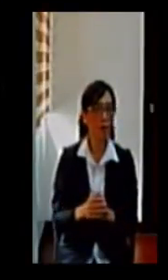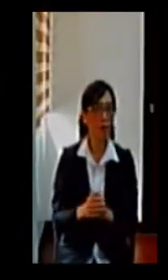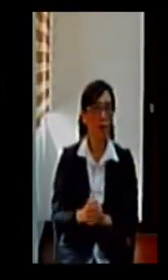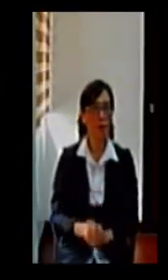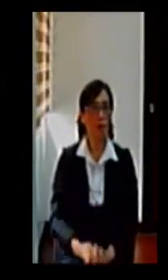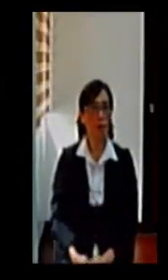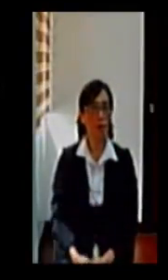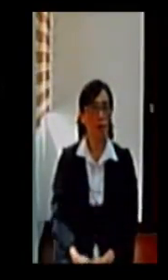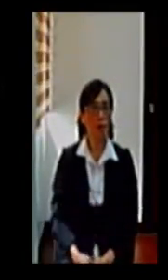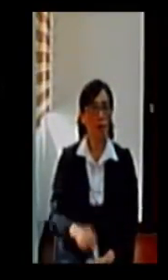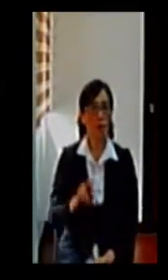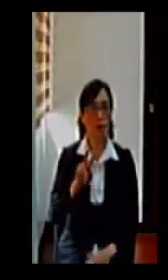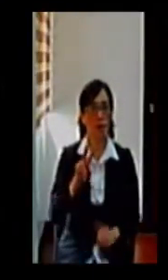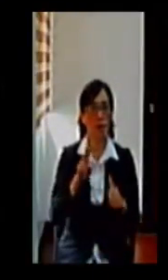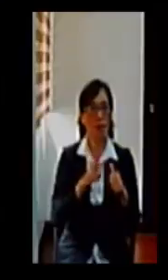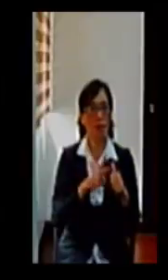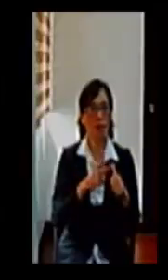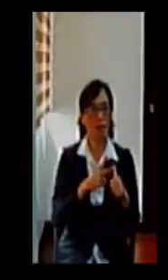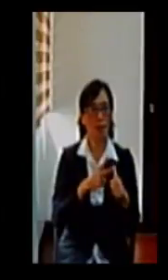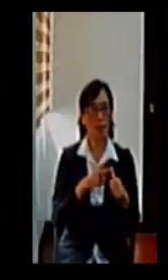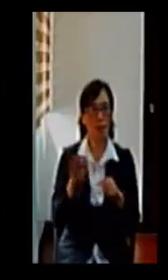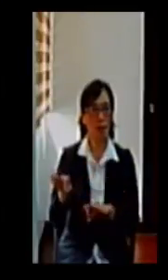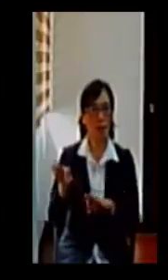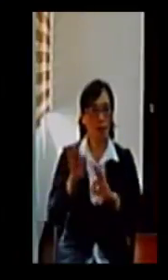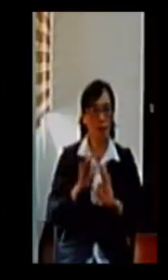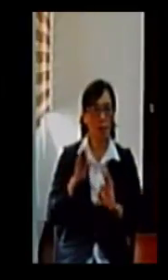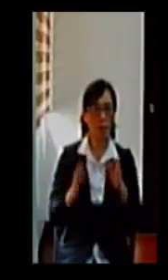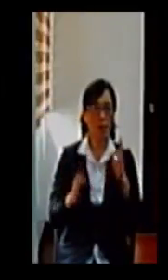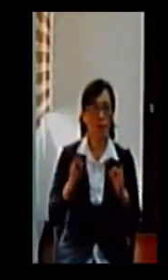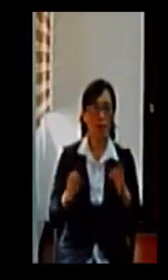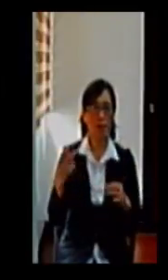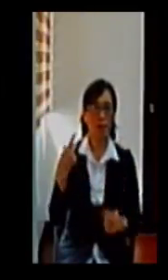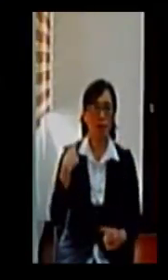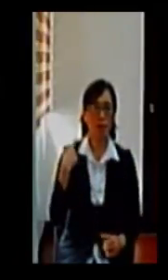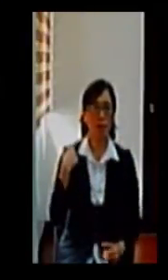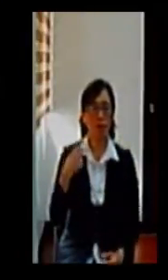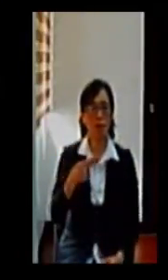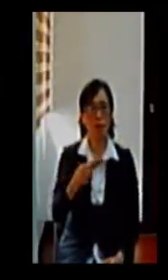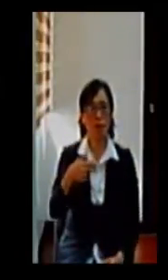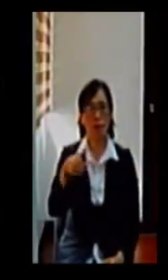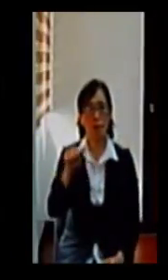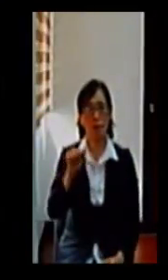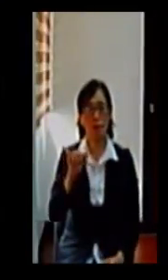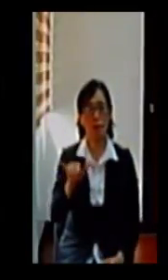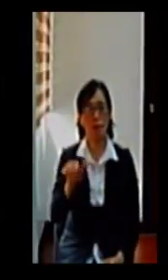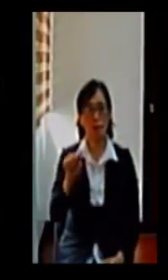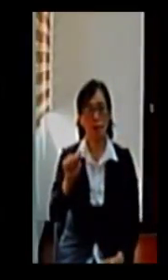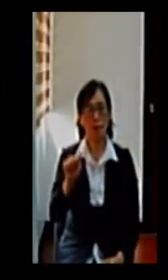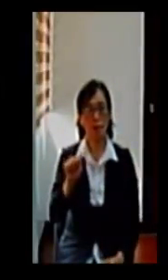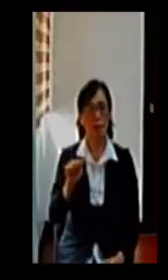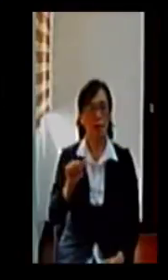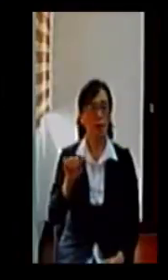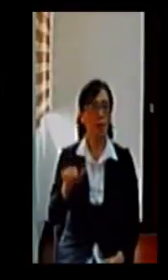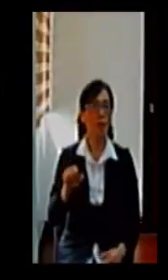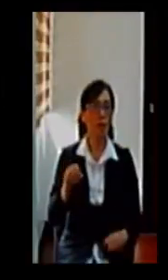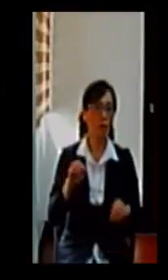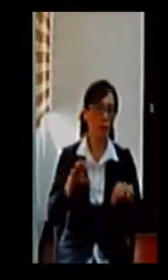one. Second fear is that if we have another Haiyan that crosses Mindoro, gone is